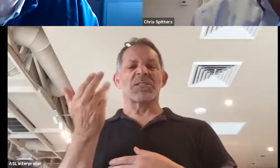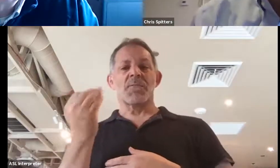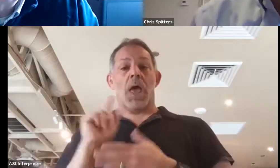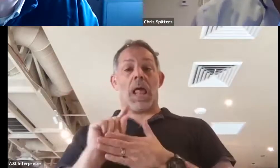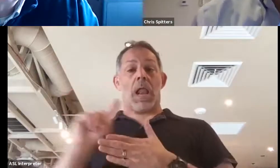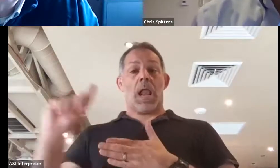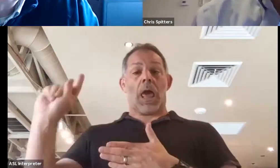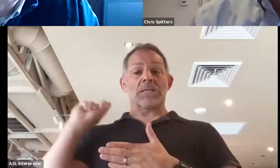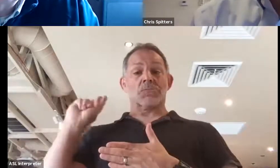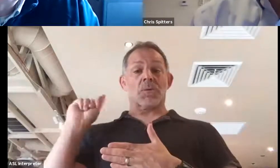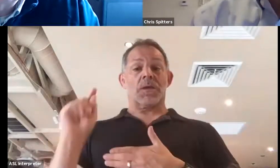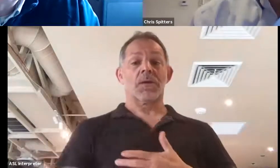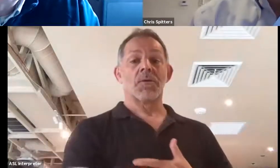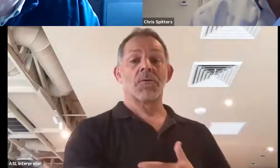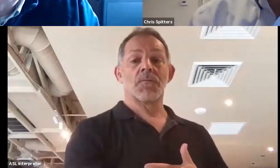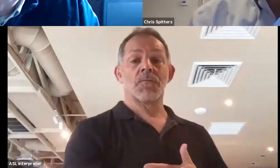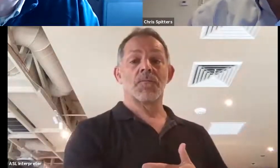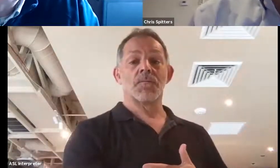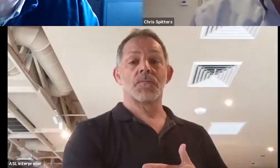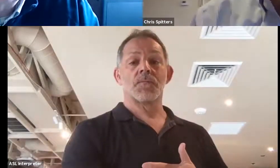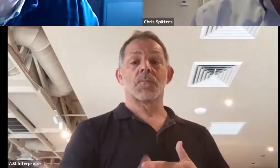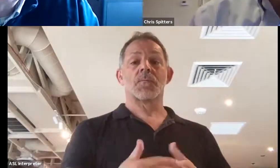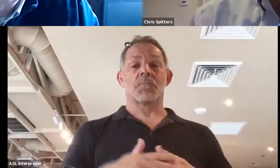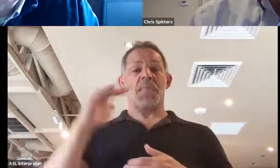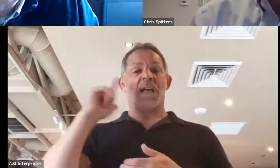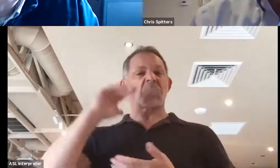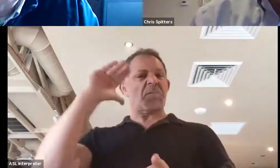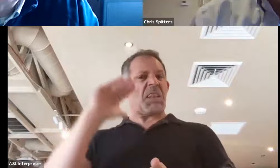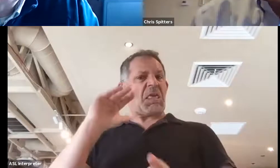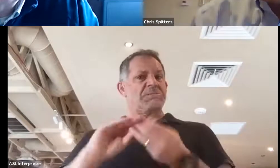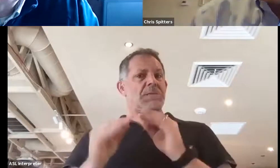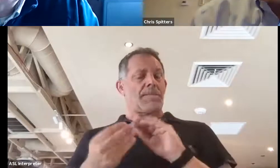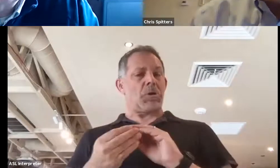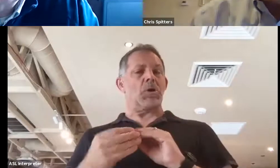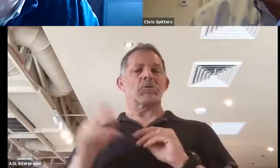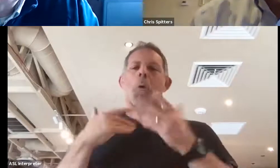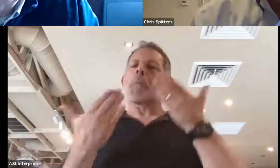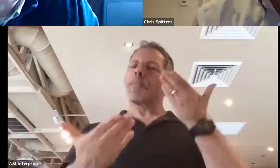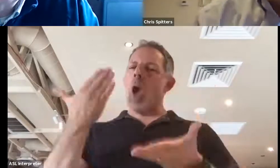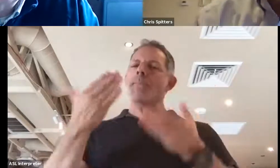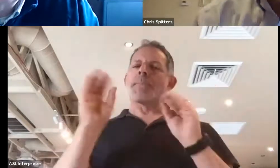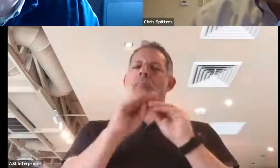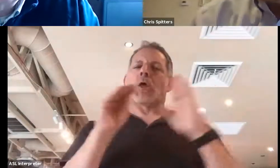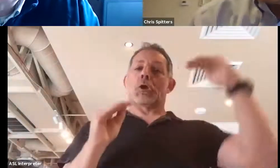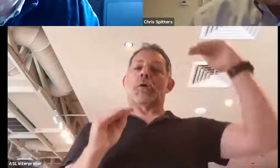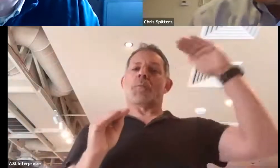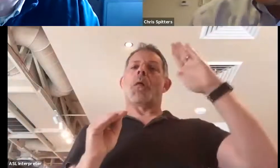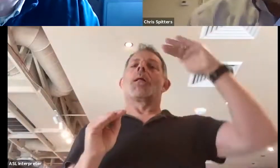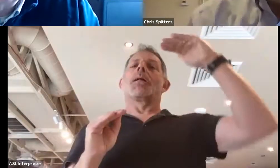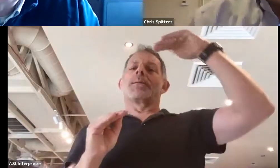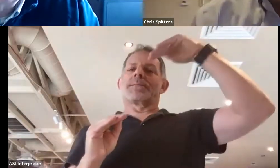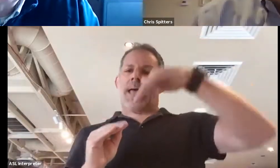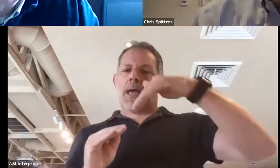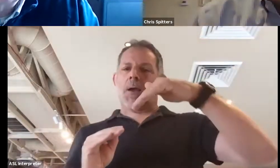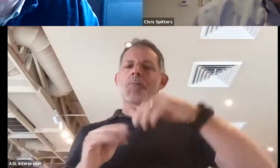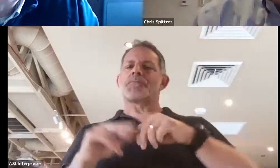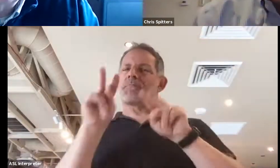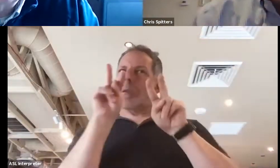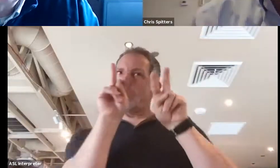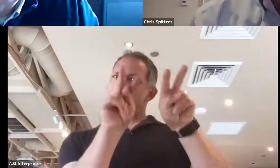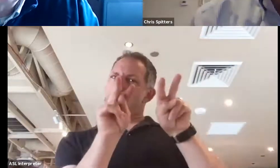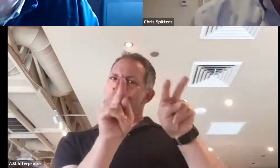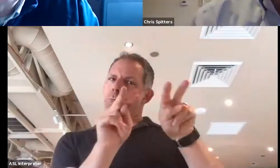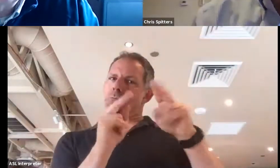week, we saw a little increase in hospitalizations from the low teens up to the mid 20s. Now we're in the low 20s and watching that